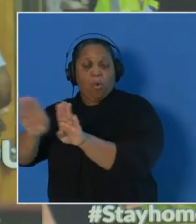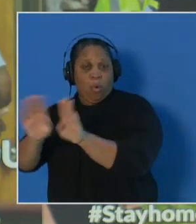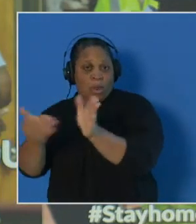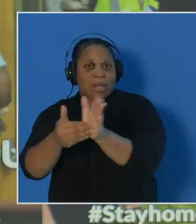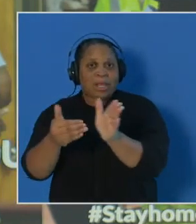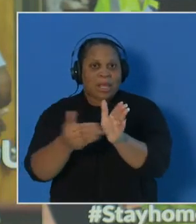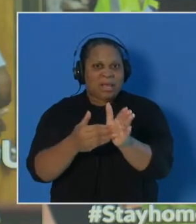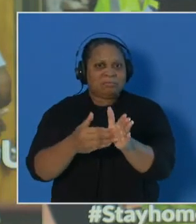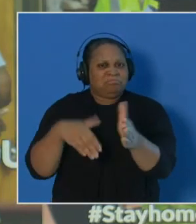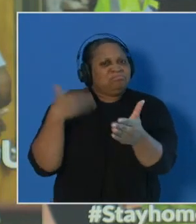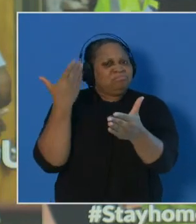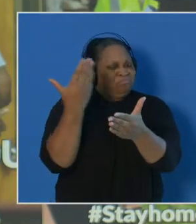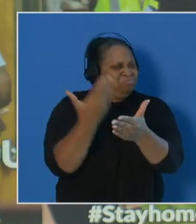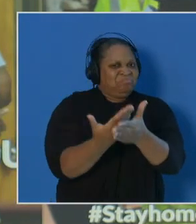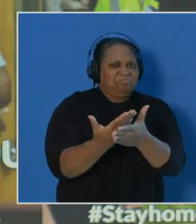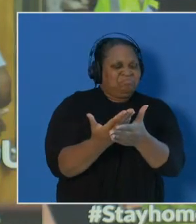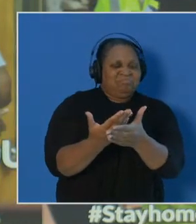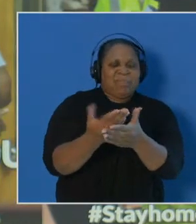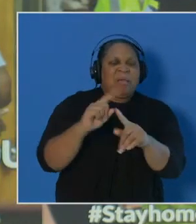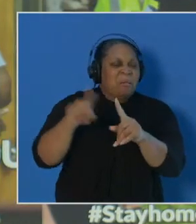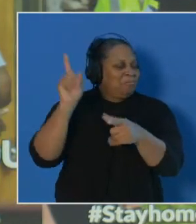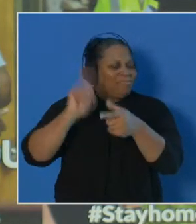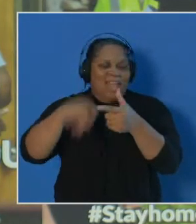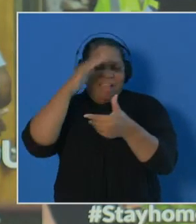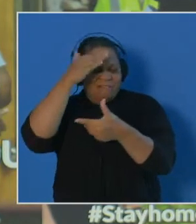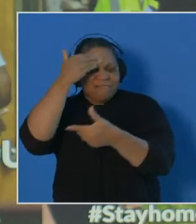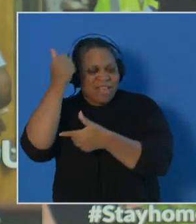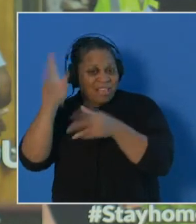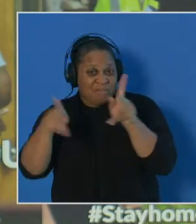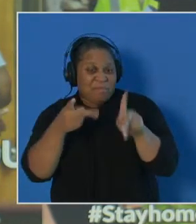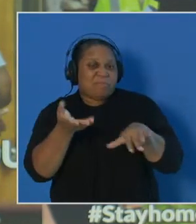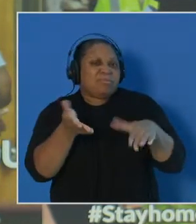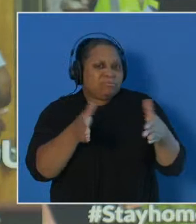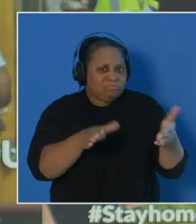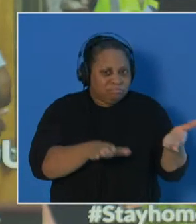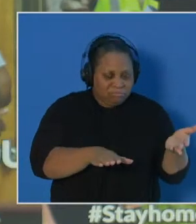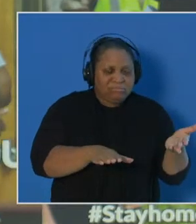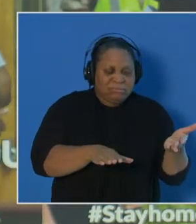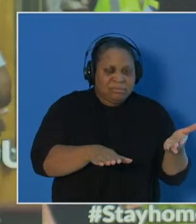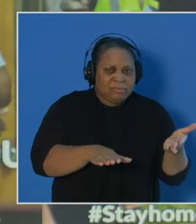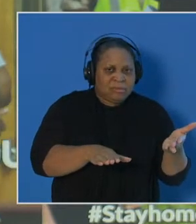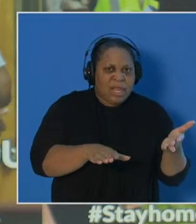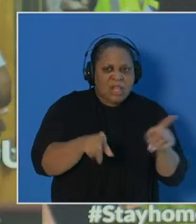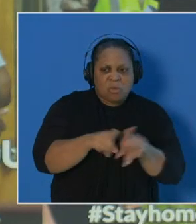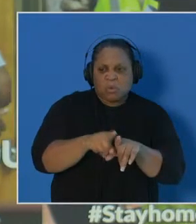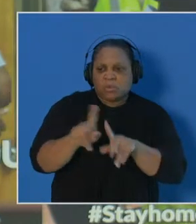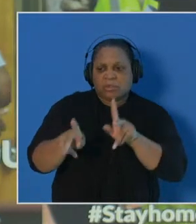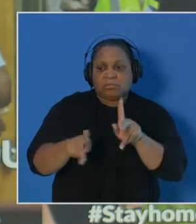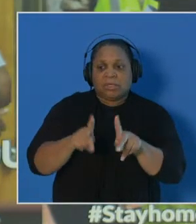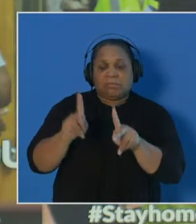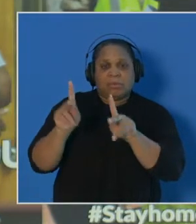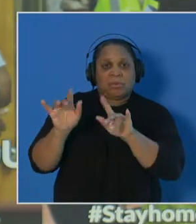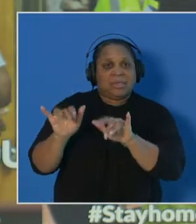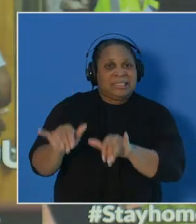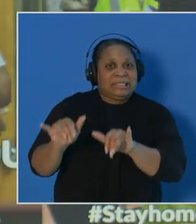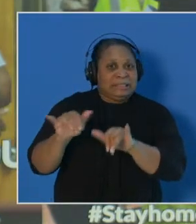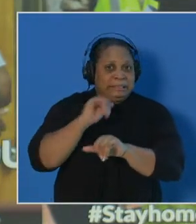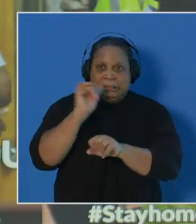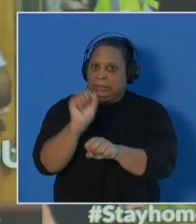far, and yet we must never forget the people who have lost their lives, and we must never forget the people who remain out of